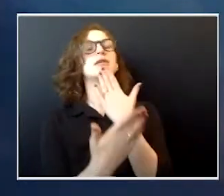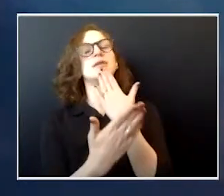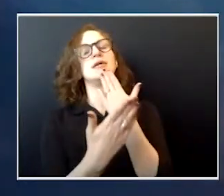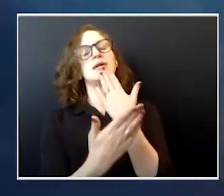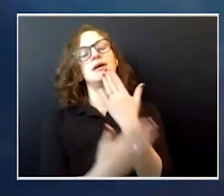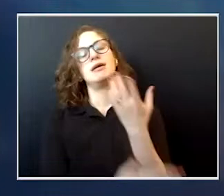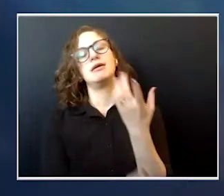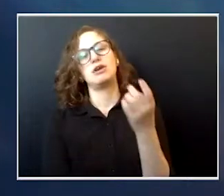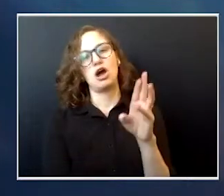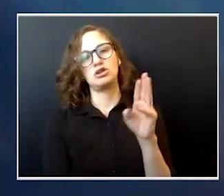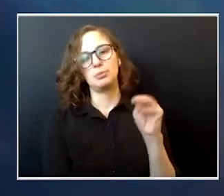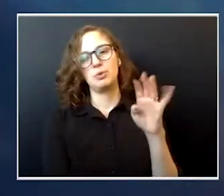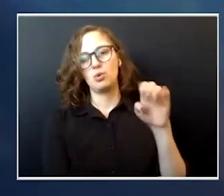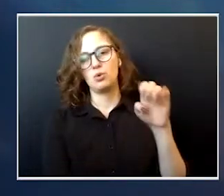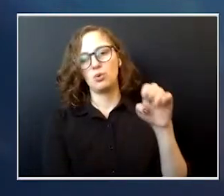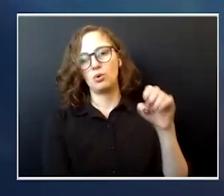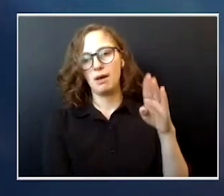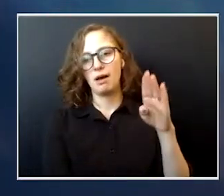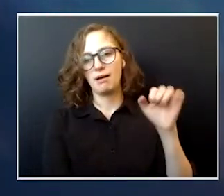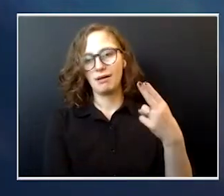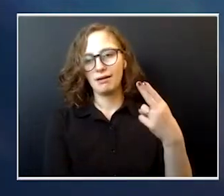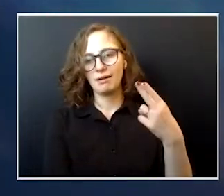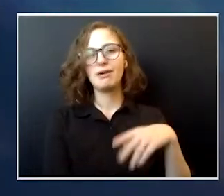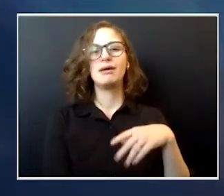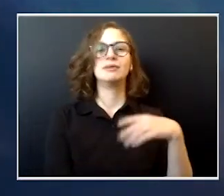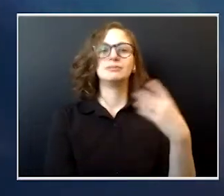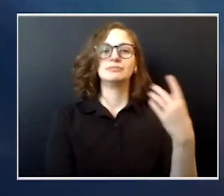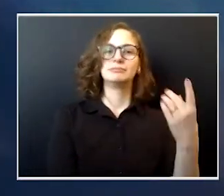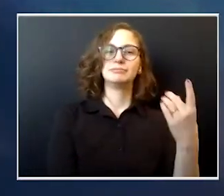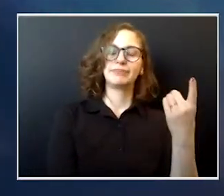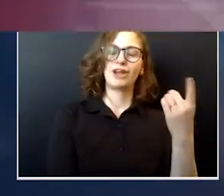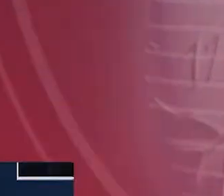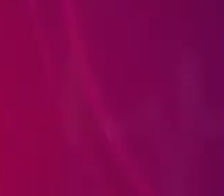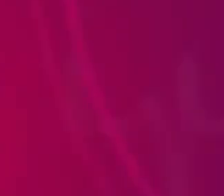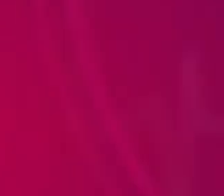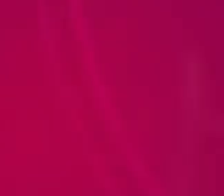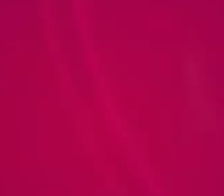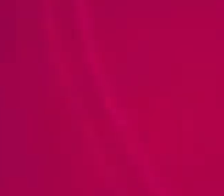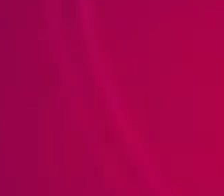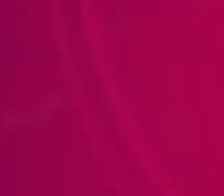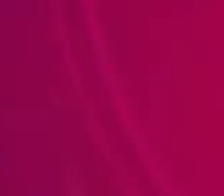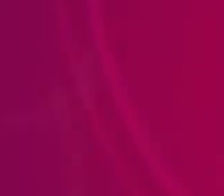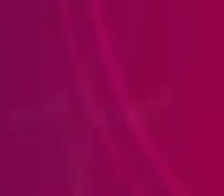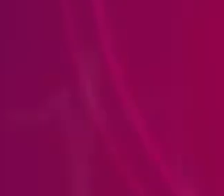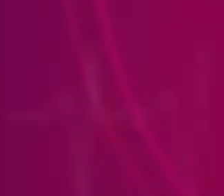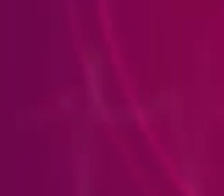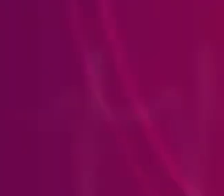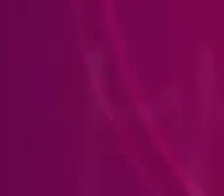time, Dr. Crawford and Tori for sharing your personal journey with us. You are all amazing.